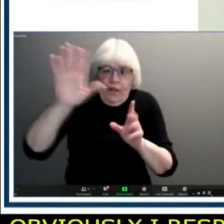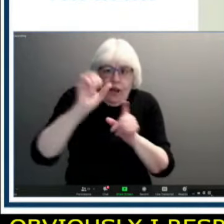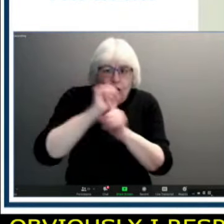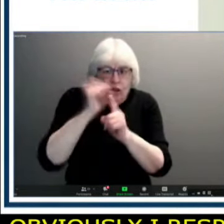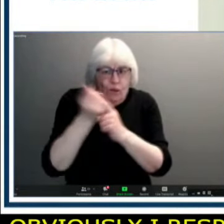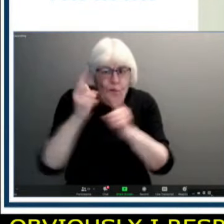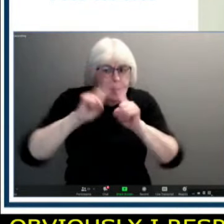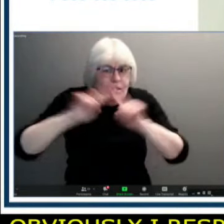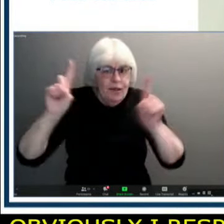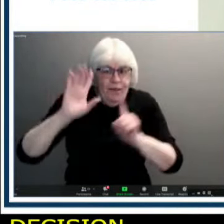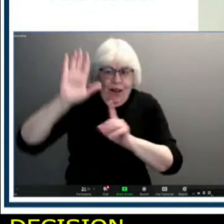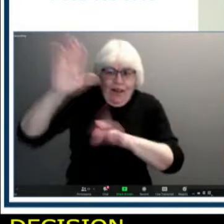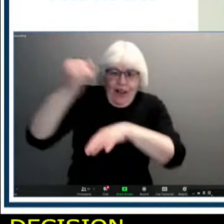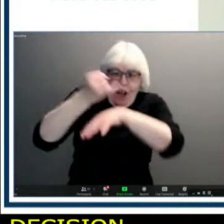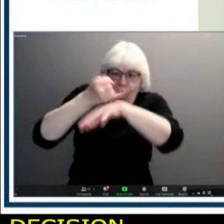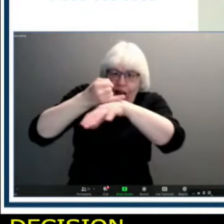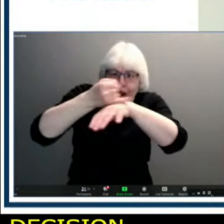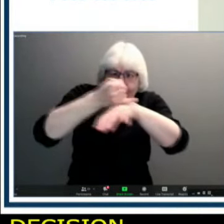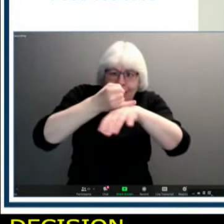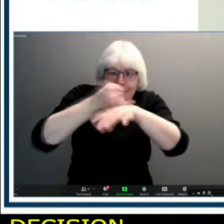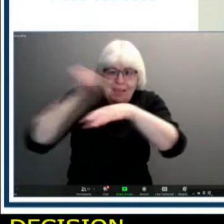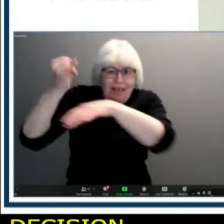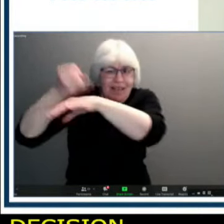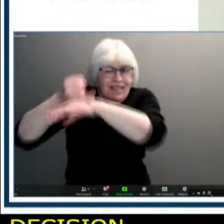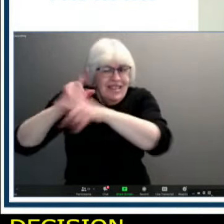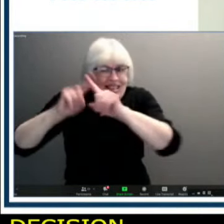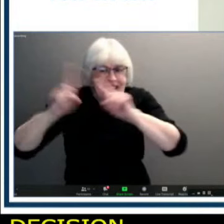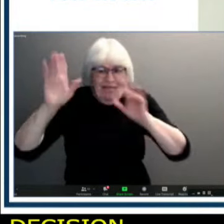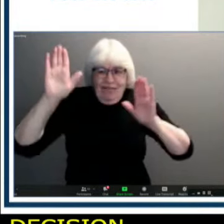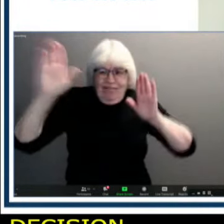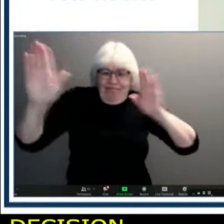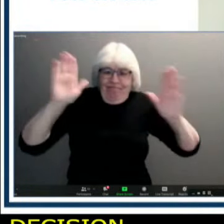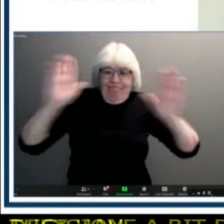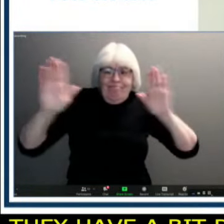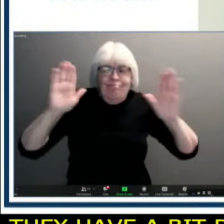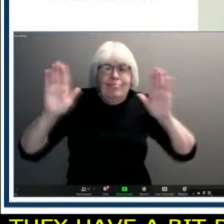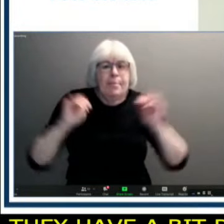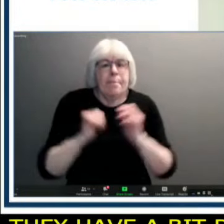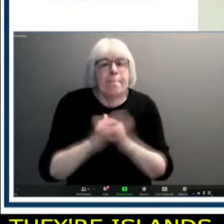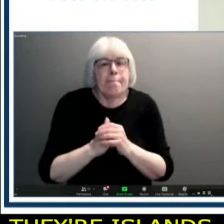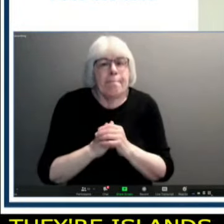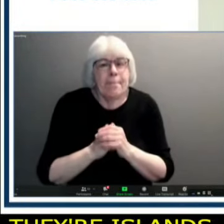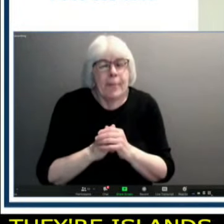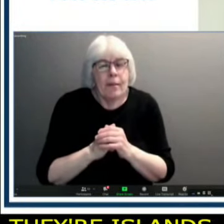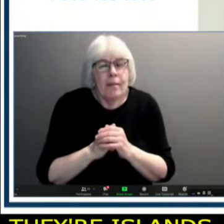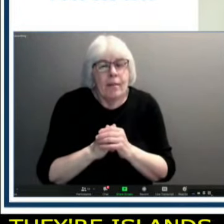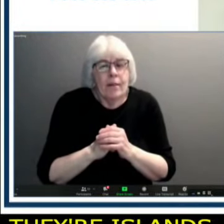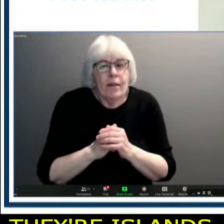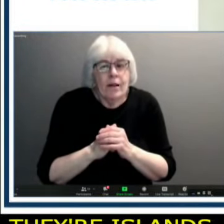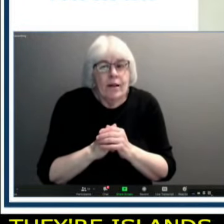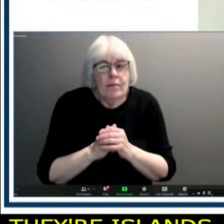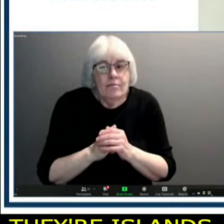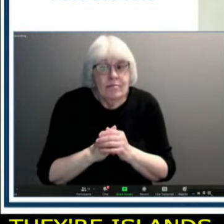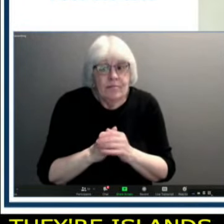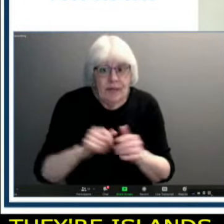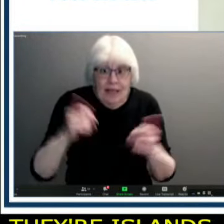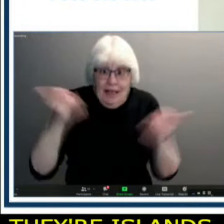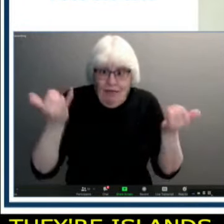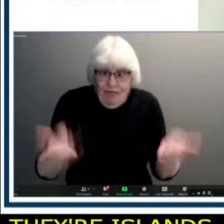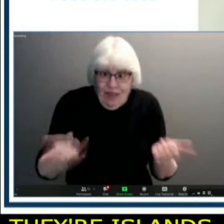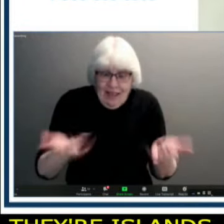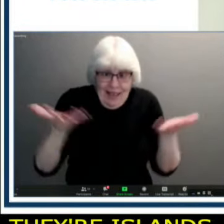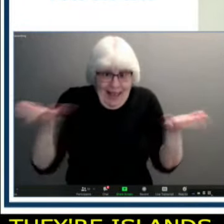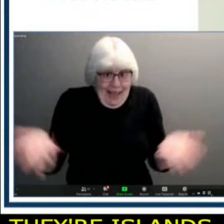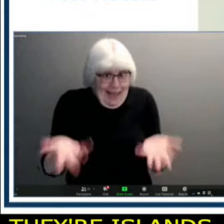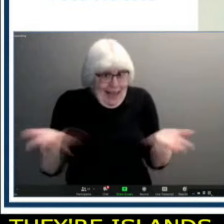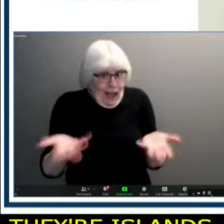stage in this kind of outbreak. But where we are right now, I mean, we have 500